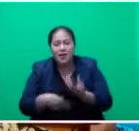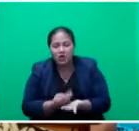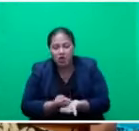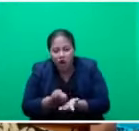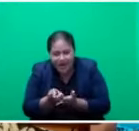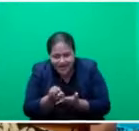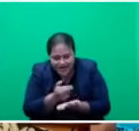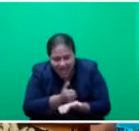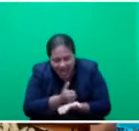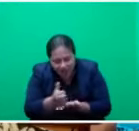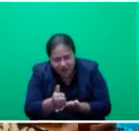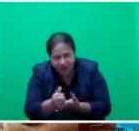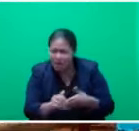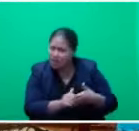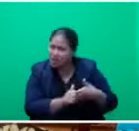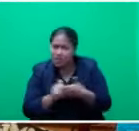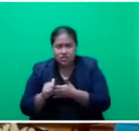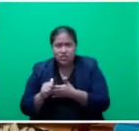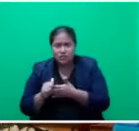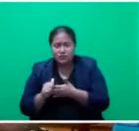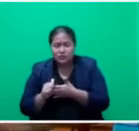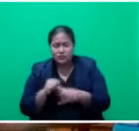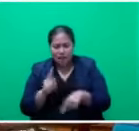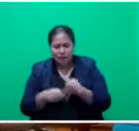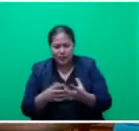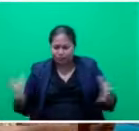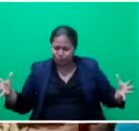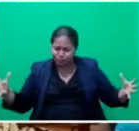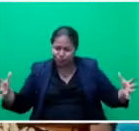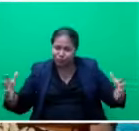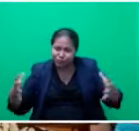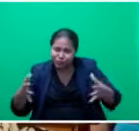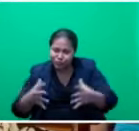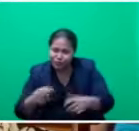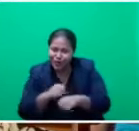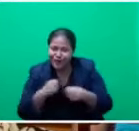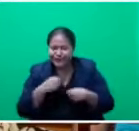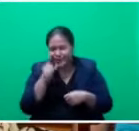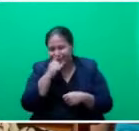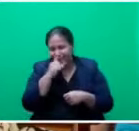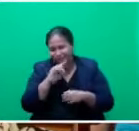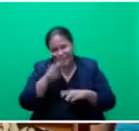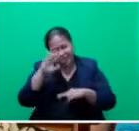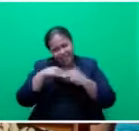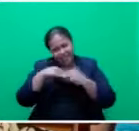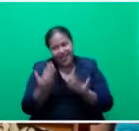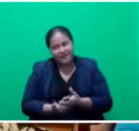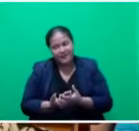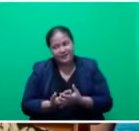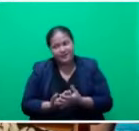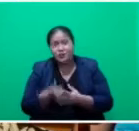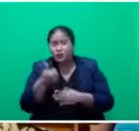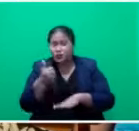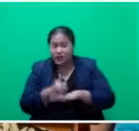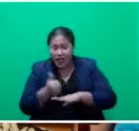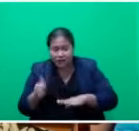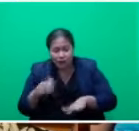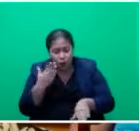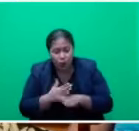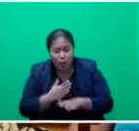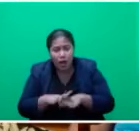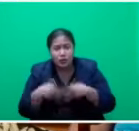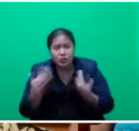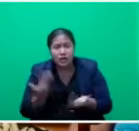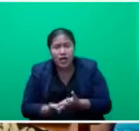leadership. It is about bringing the people of our country together. Good government is about working to combine the people's